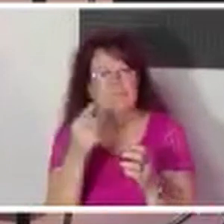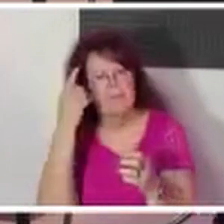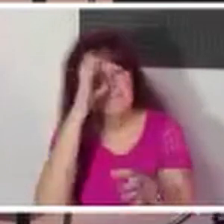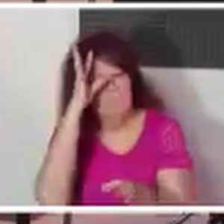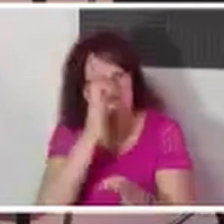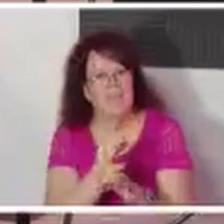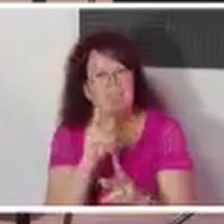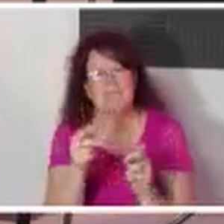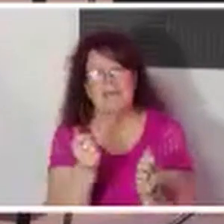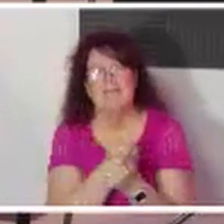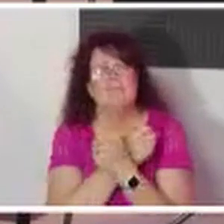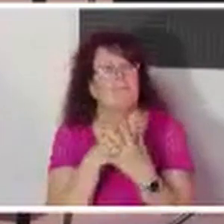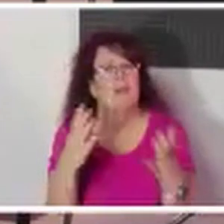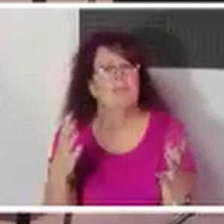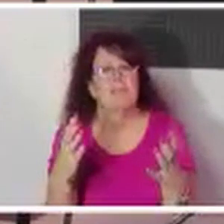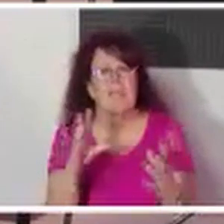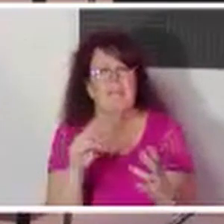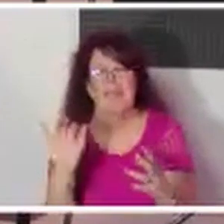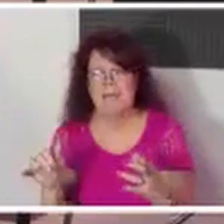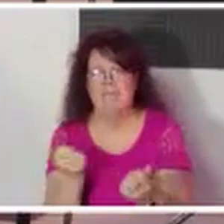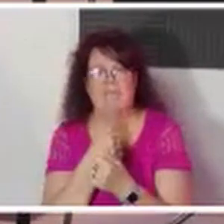that I have so loved and been loved by in the church.